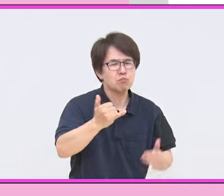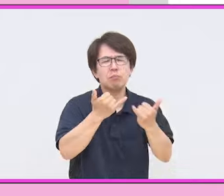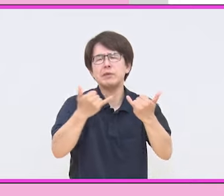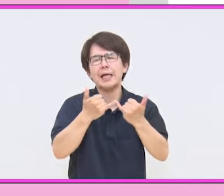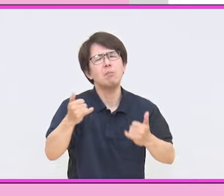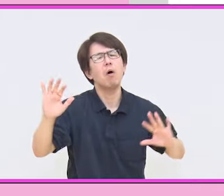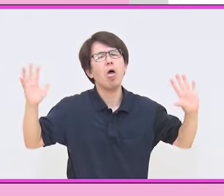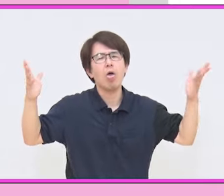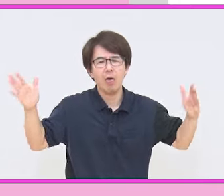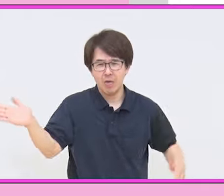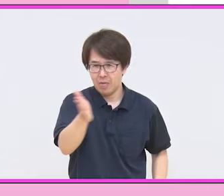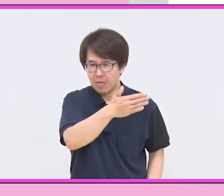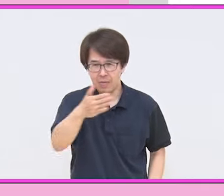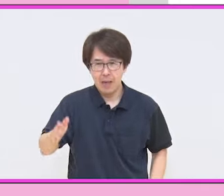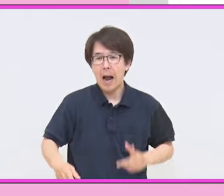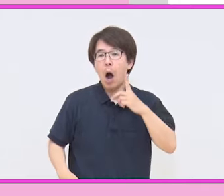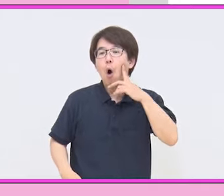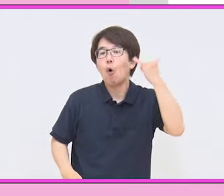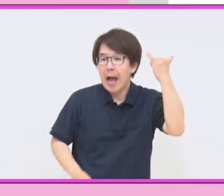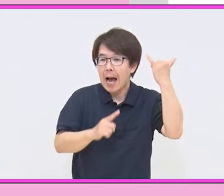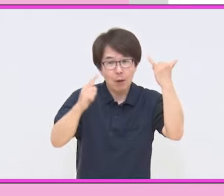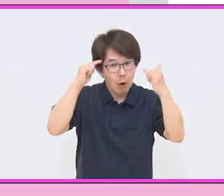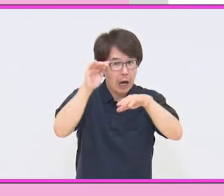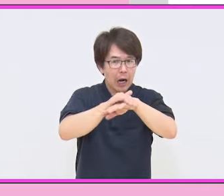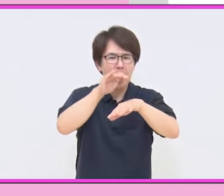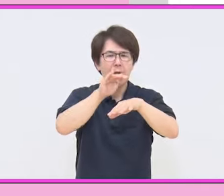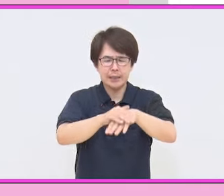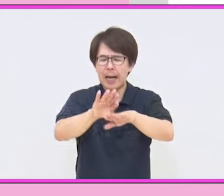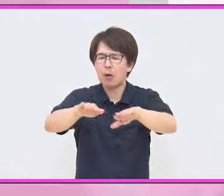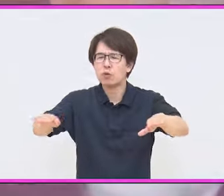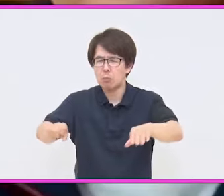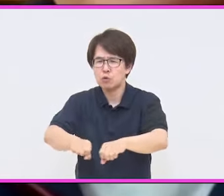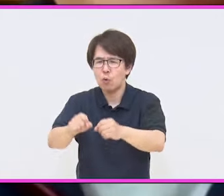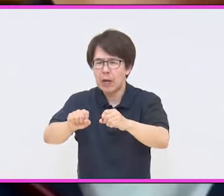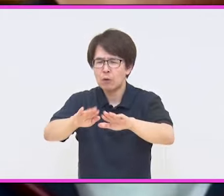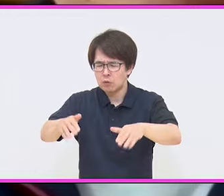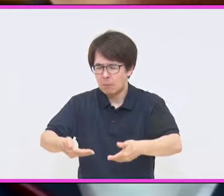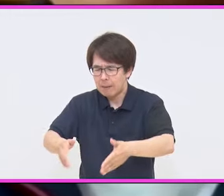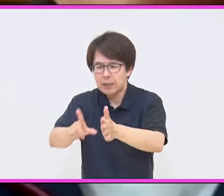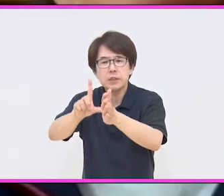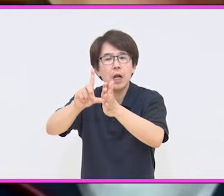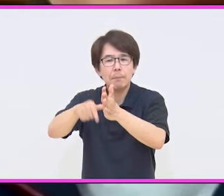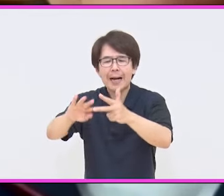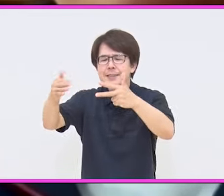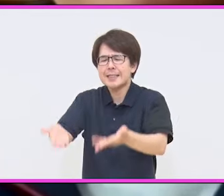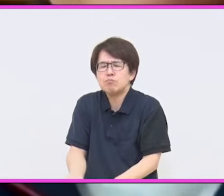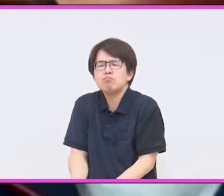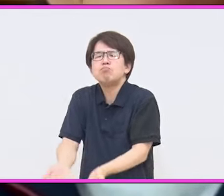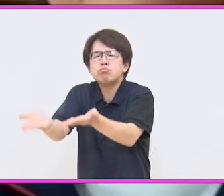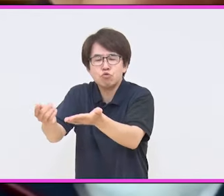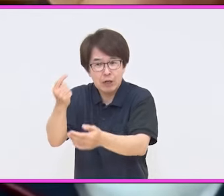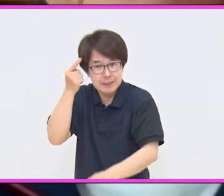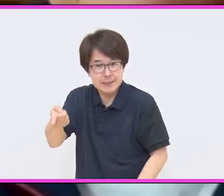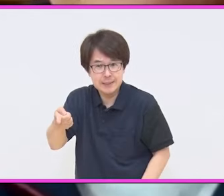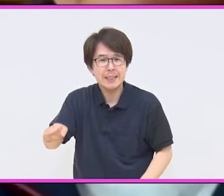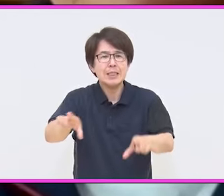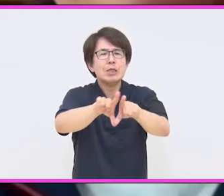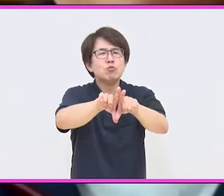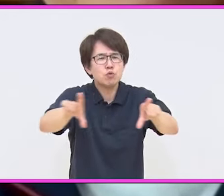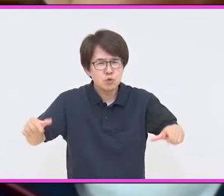often parents were recommended to put their children.into homes because they would never have